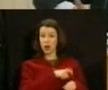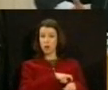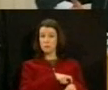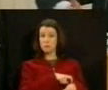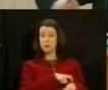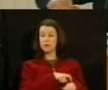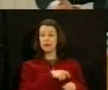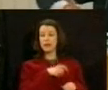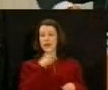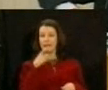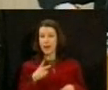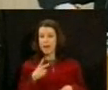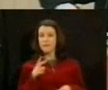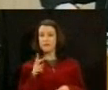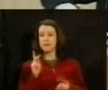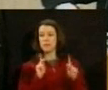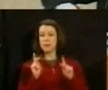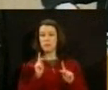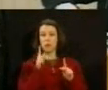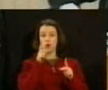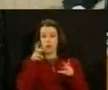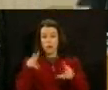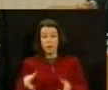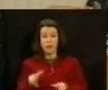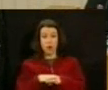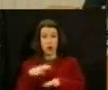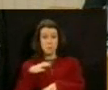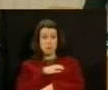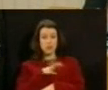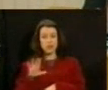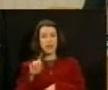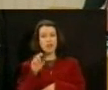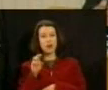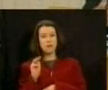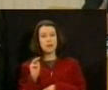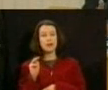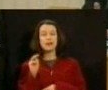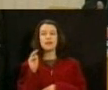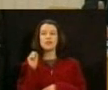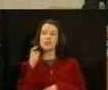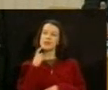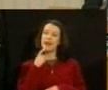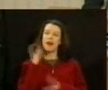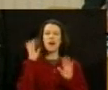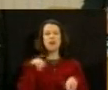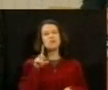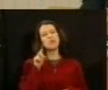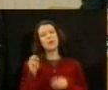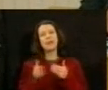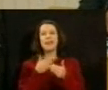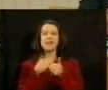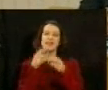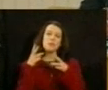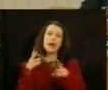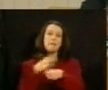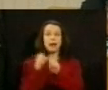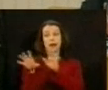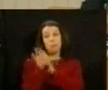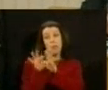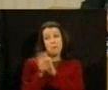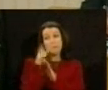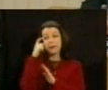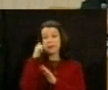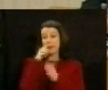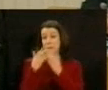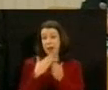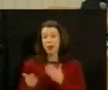half of those remaining commissioners' terms. And so to say let's just do it the easy way, make some appointments because it does not matter, well, it